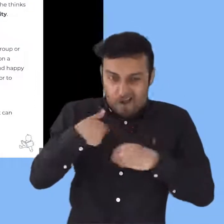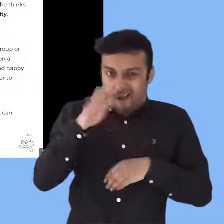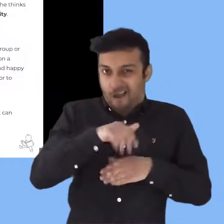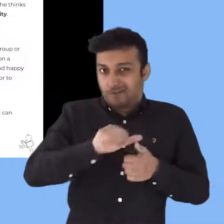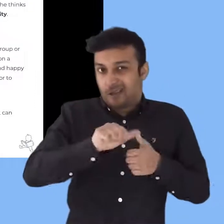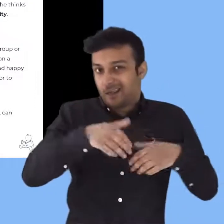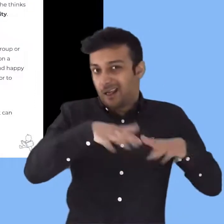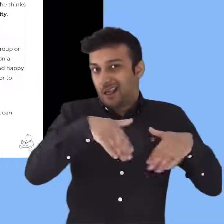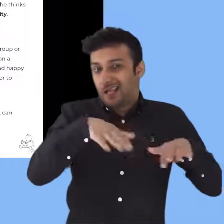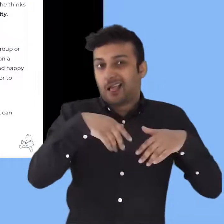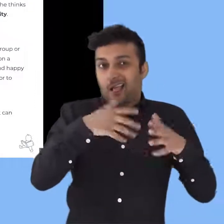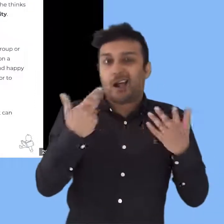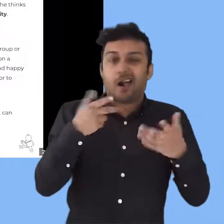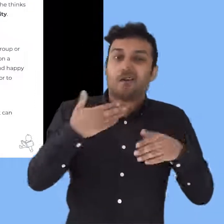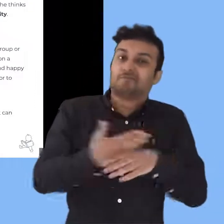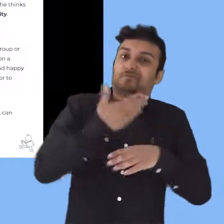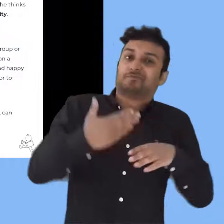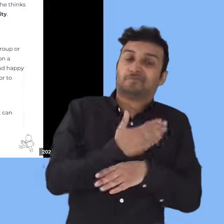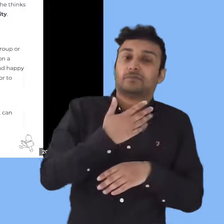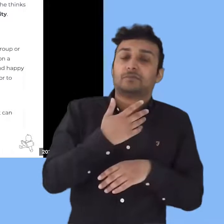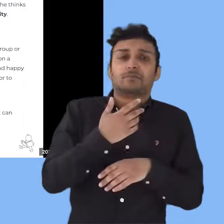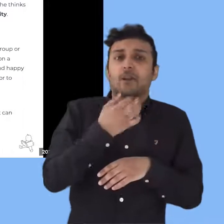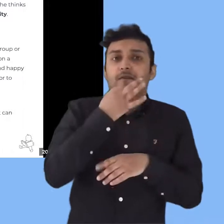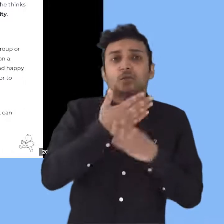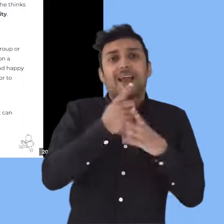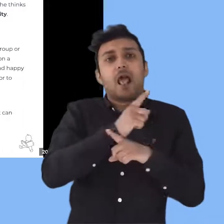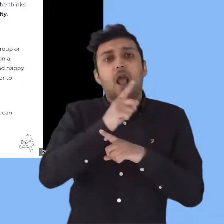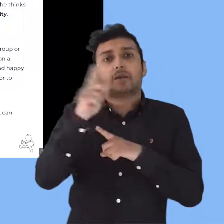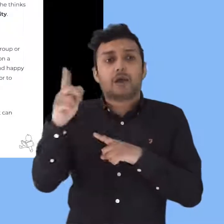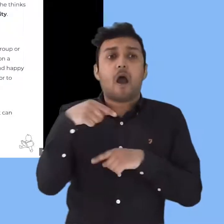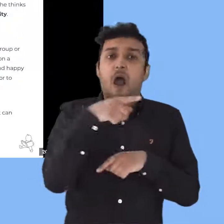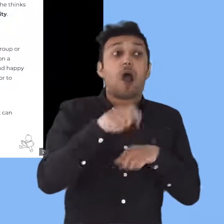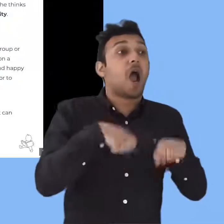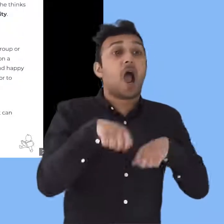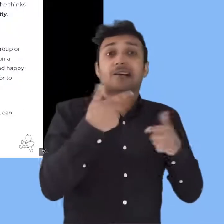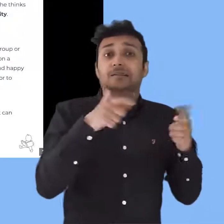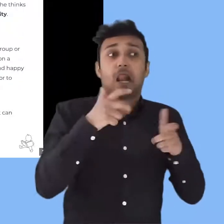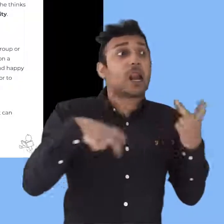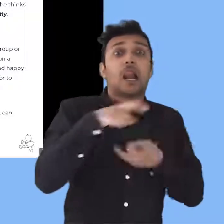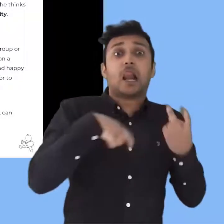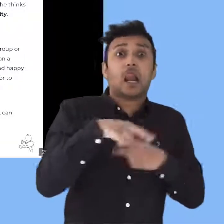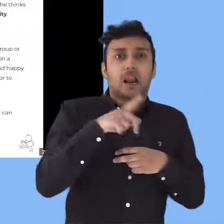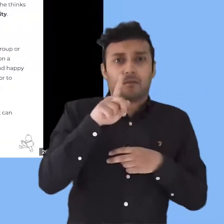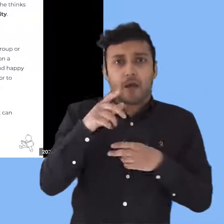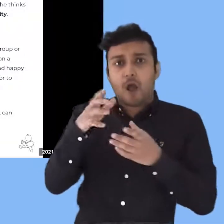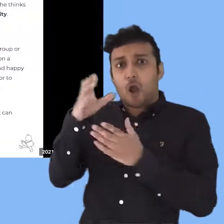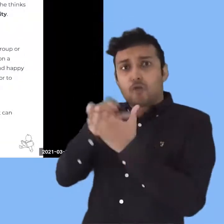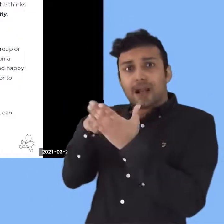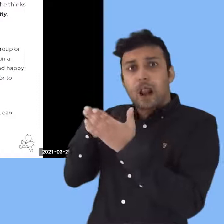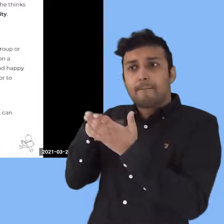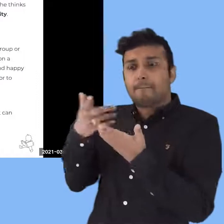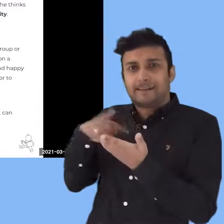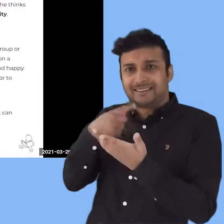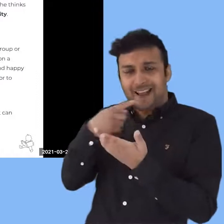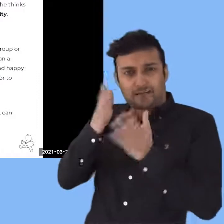wheel toys. Despite the requirements of the curriculum, no one really ensures that he plays elsewhere, not with jigsaws or painting,